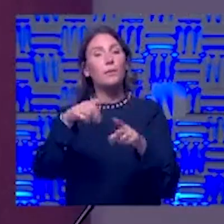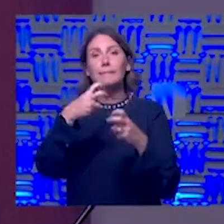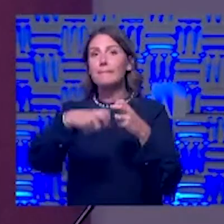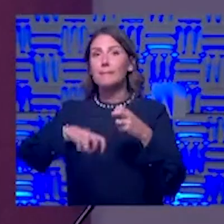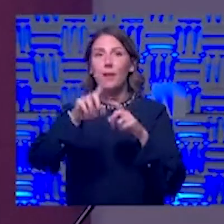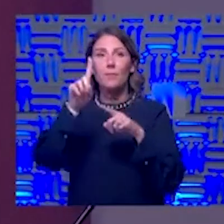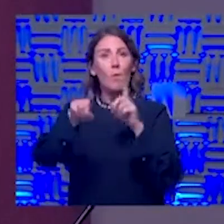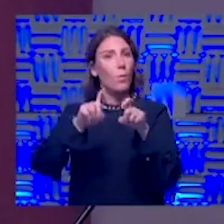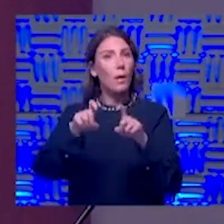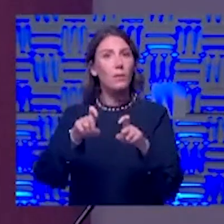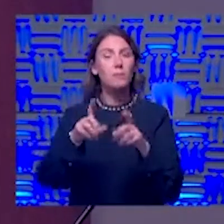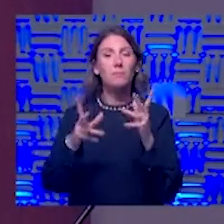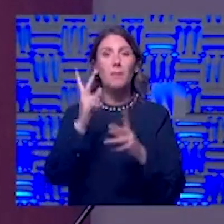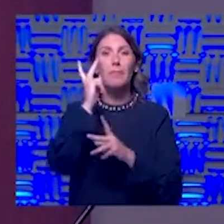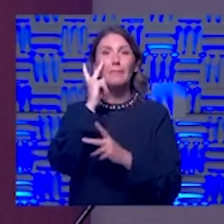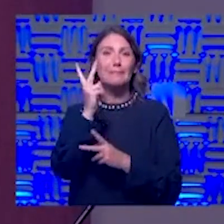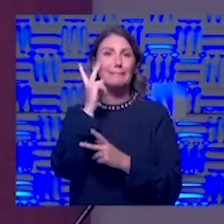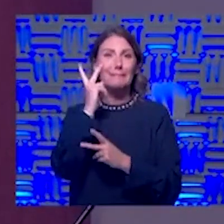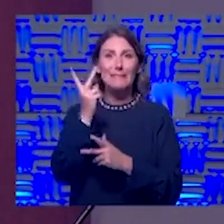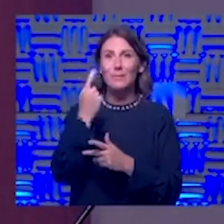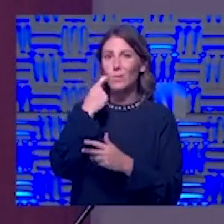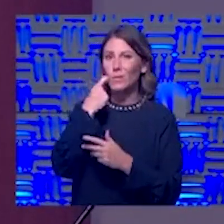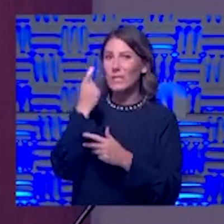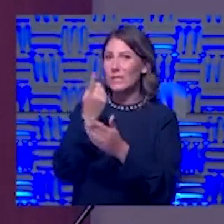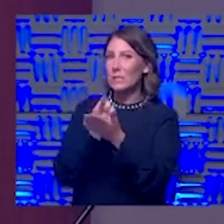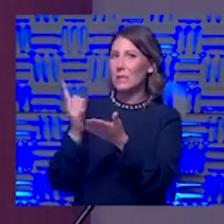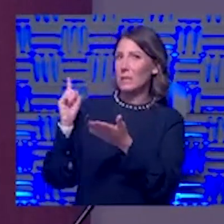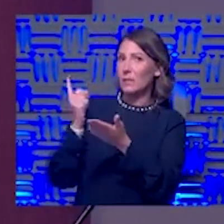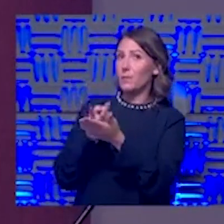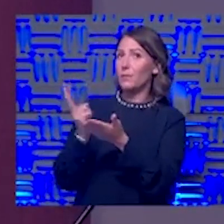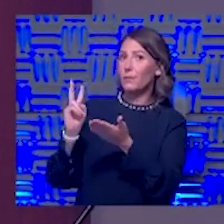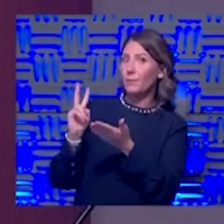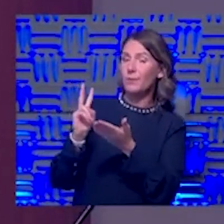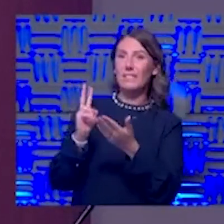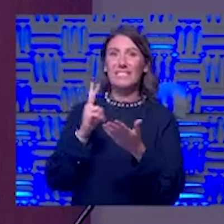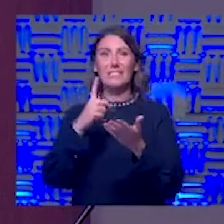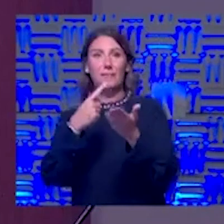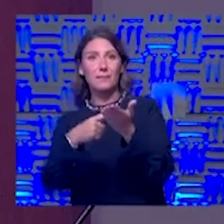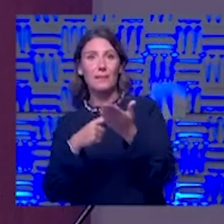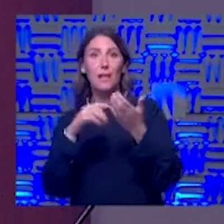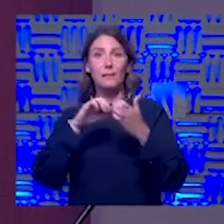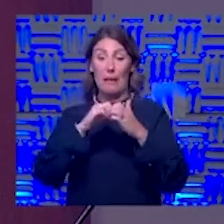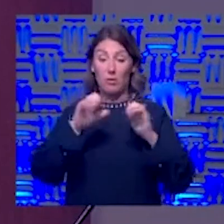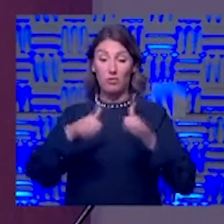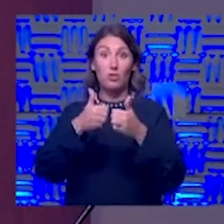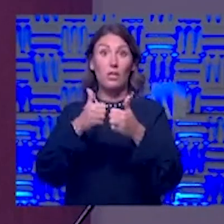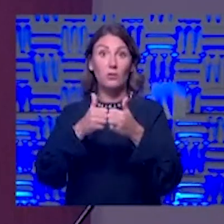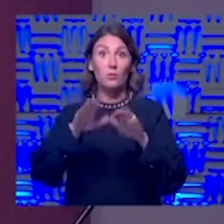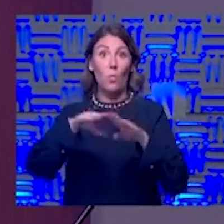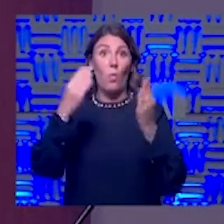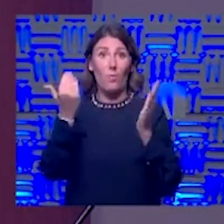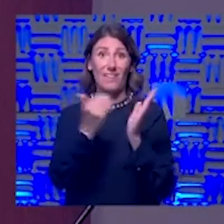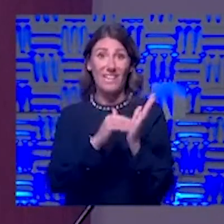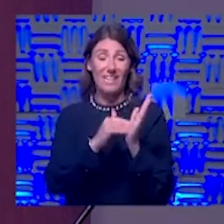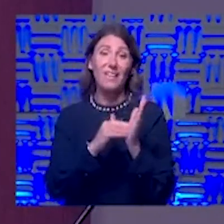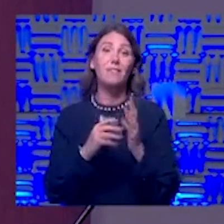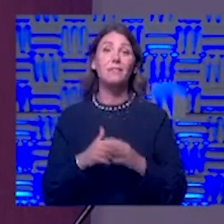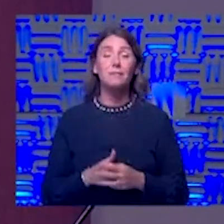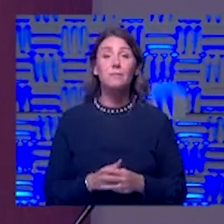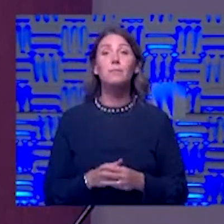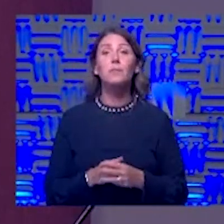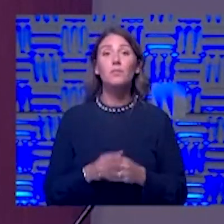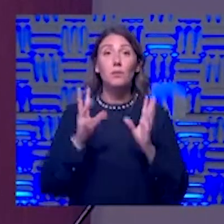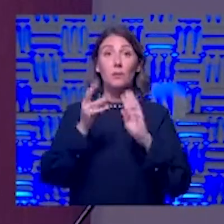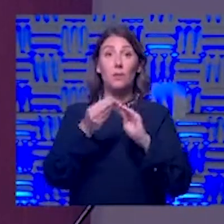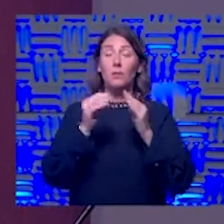maybe some things that we've seen over the past week or two that point to just how challenging it will be. A number of